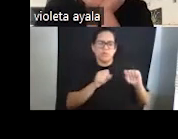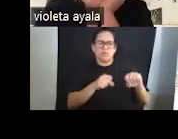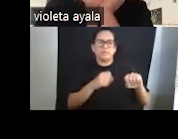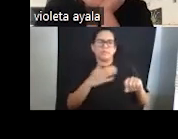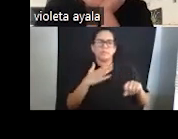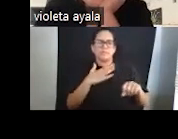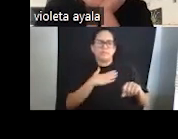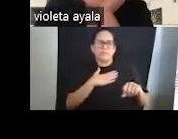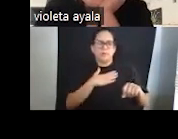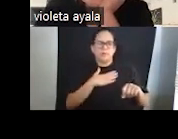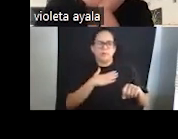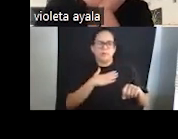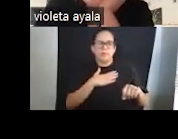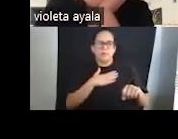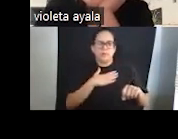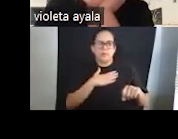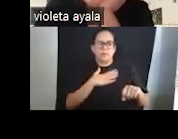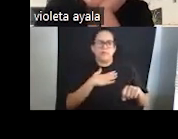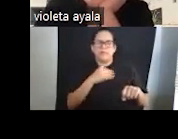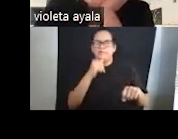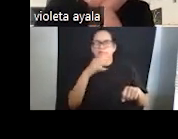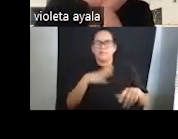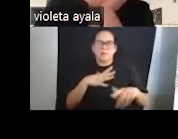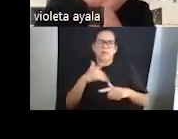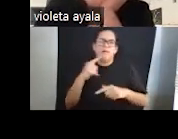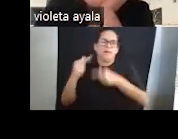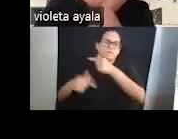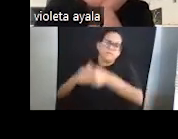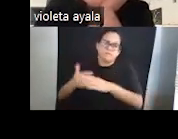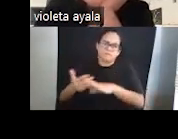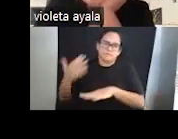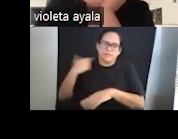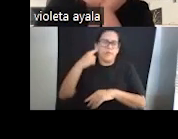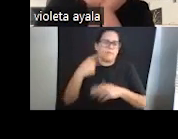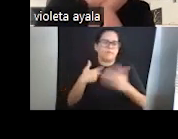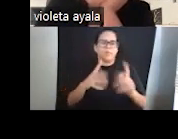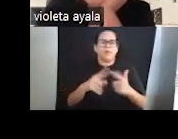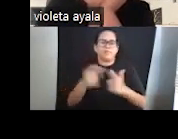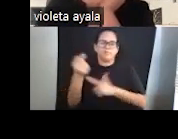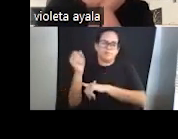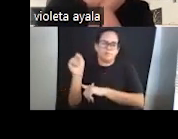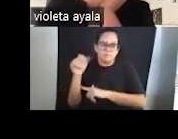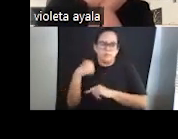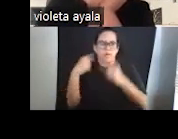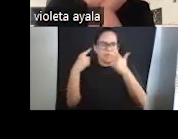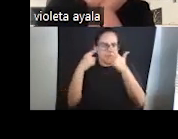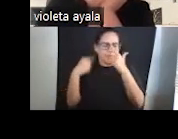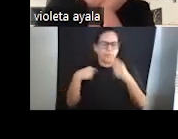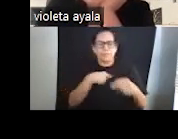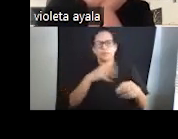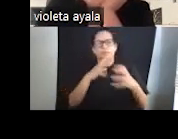my my female ancestor. For me, it was a way of resistance. I was thinking, we talked a lot